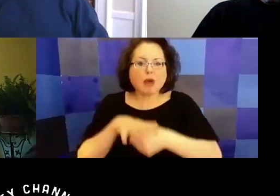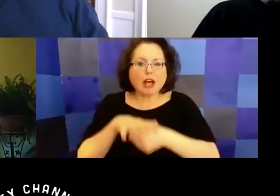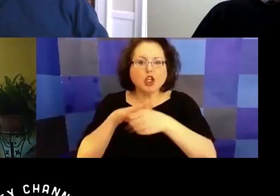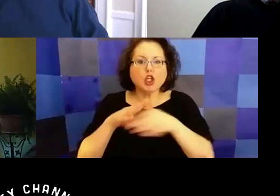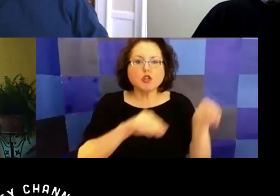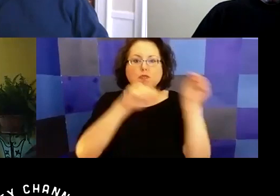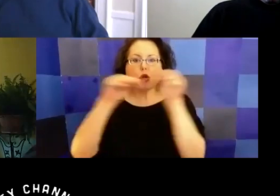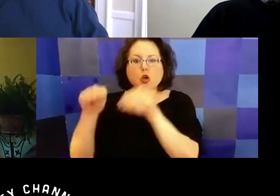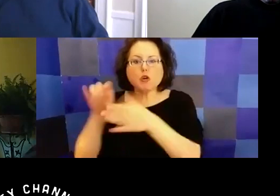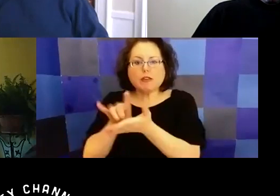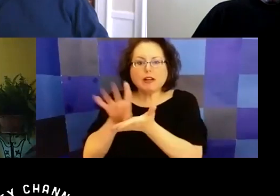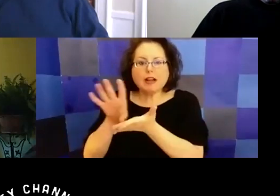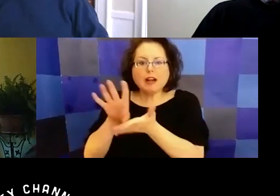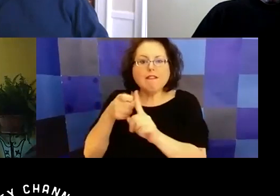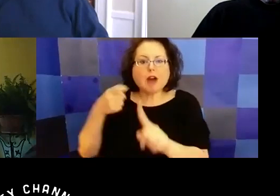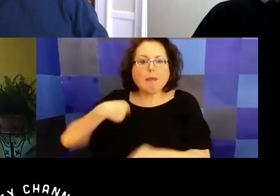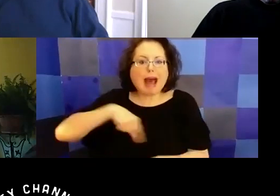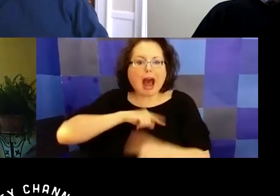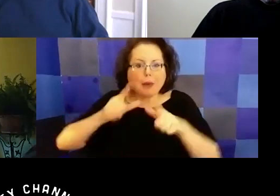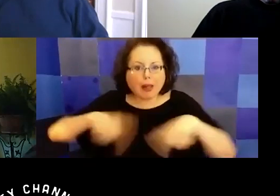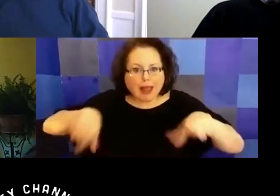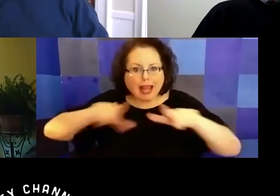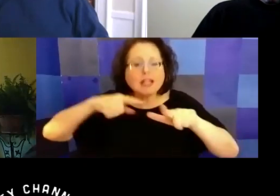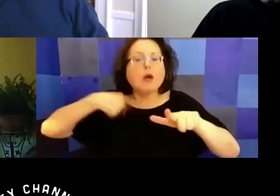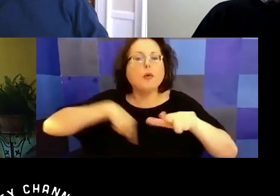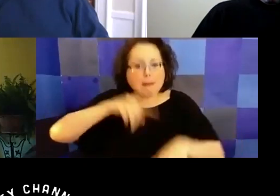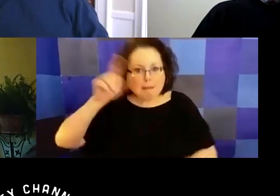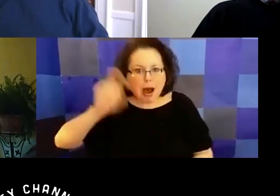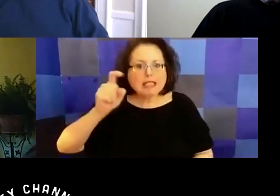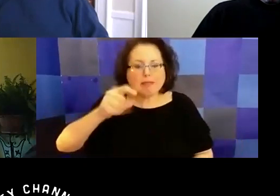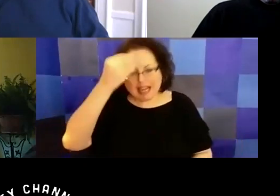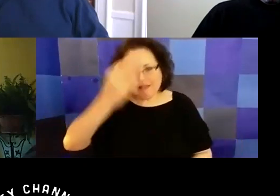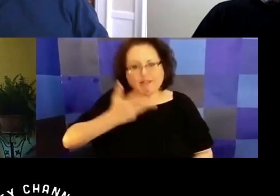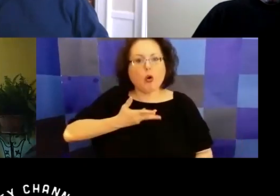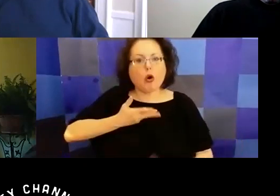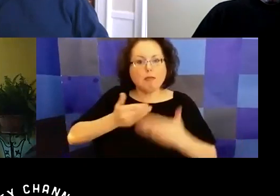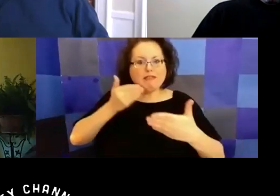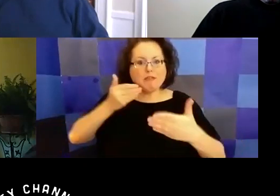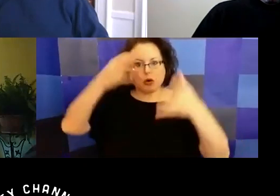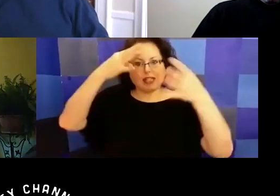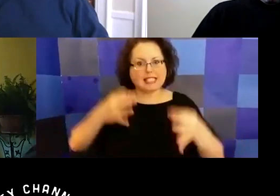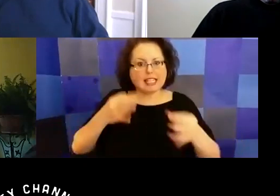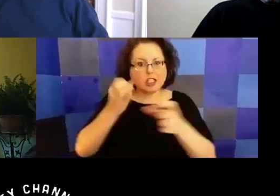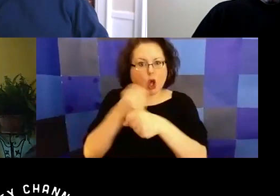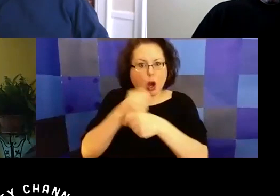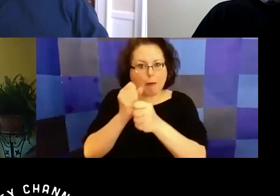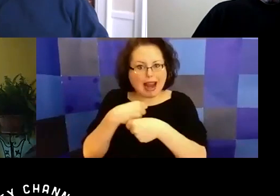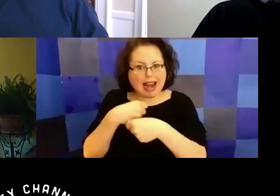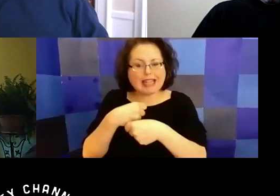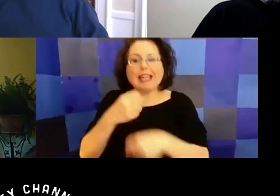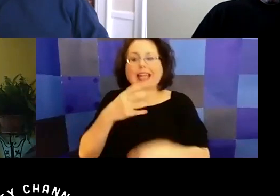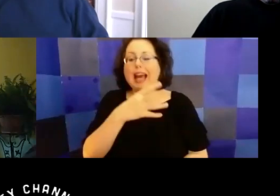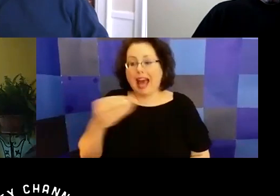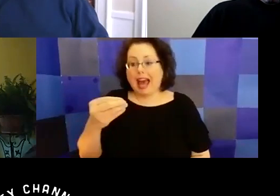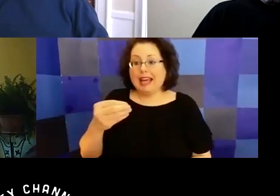land. We must be informed before any decisions are made and any ground is